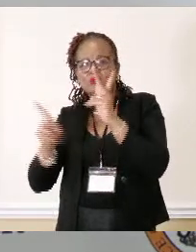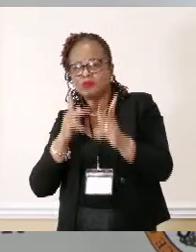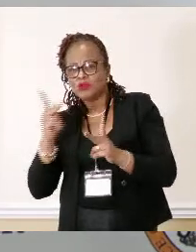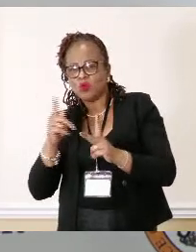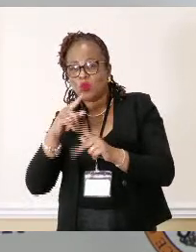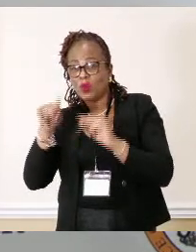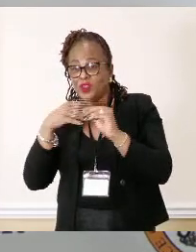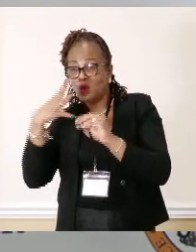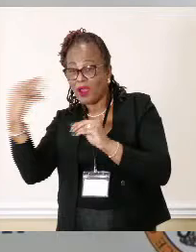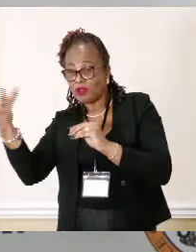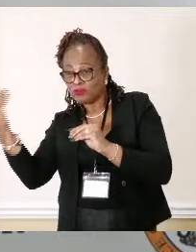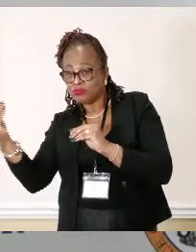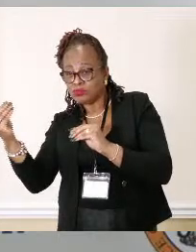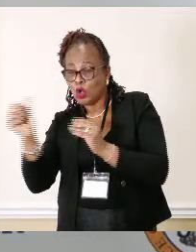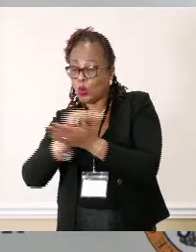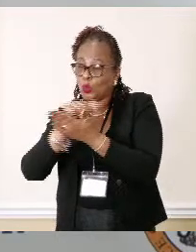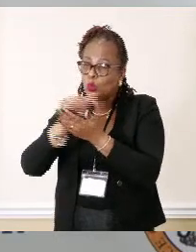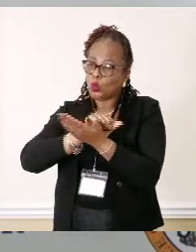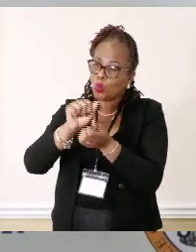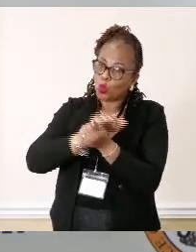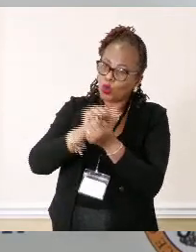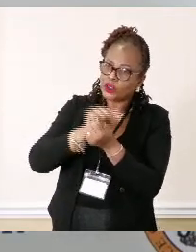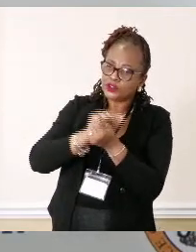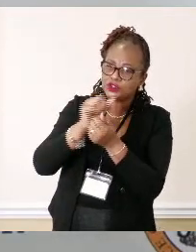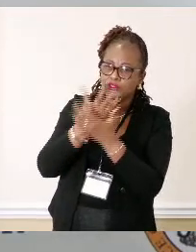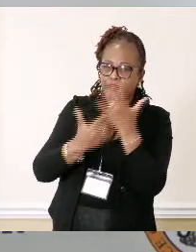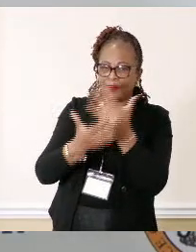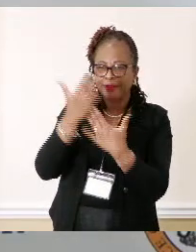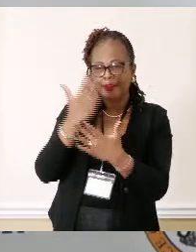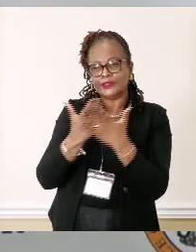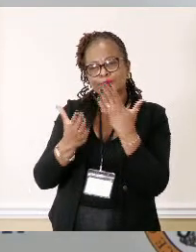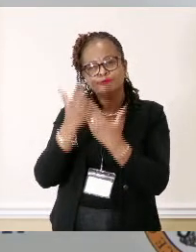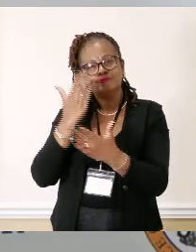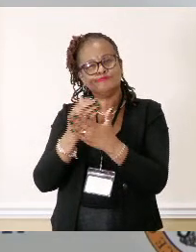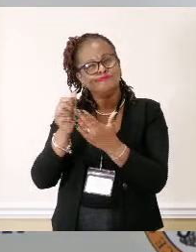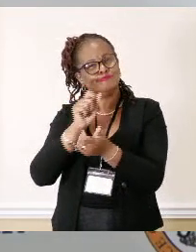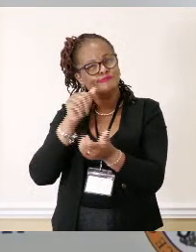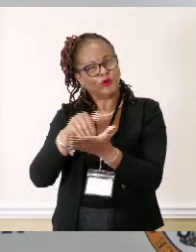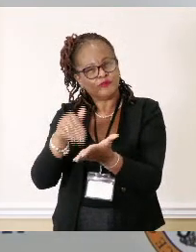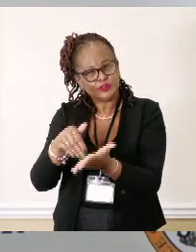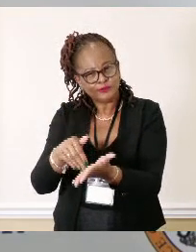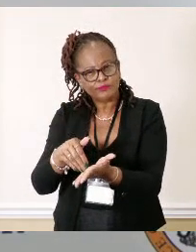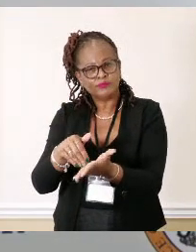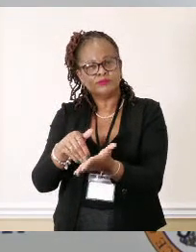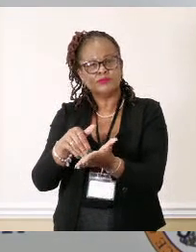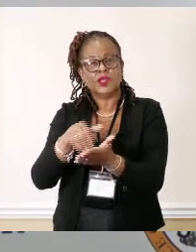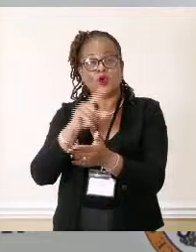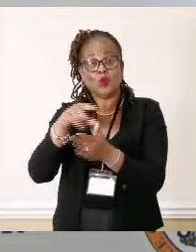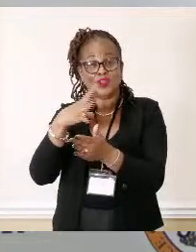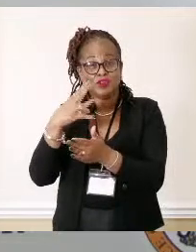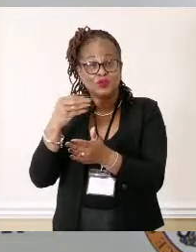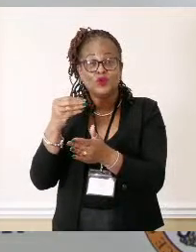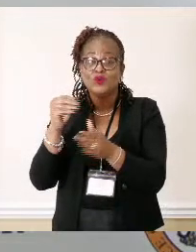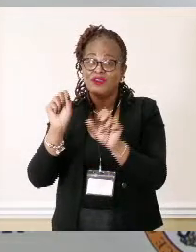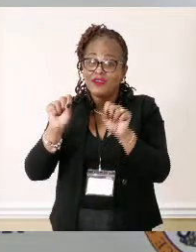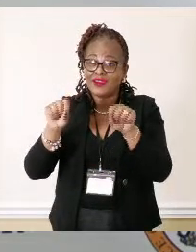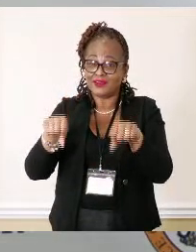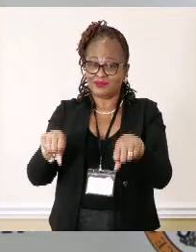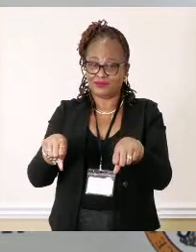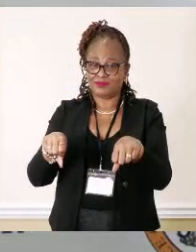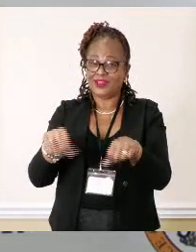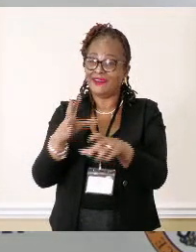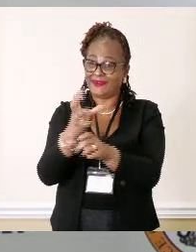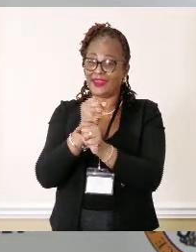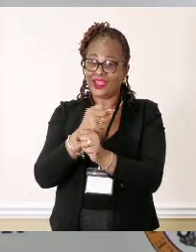out. Wash and sanitize your hands regularly. And when you are eligible,